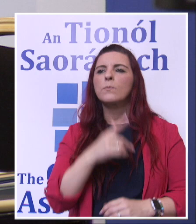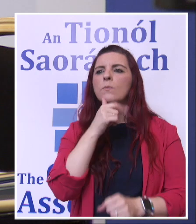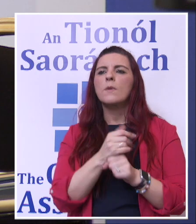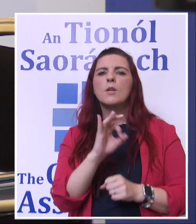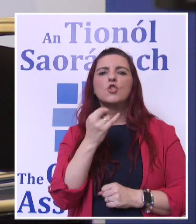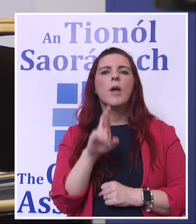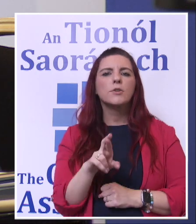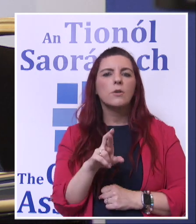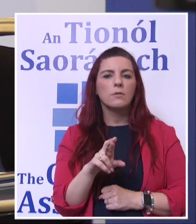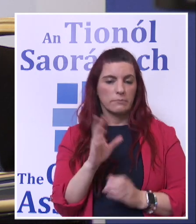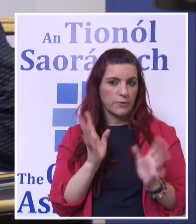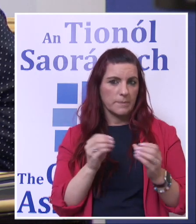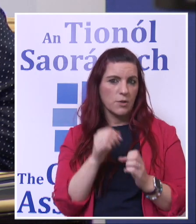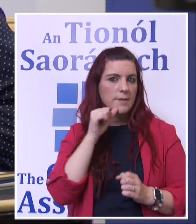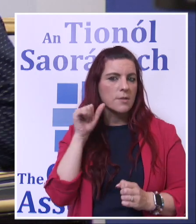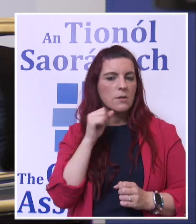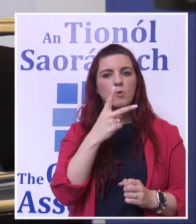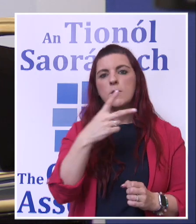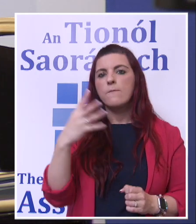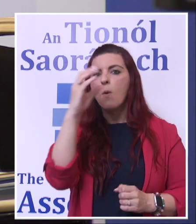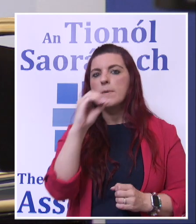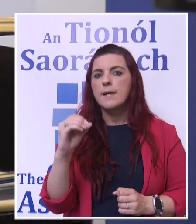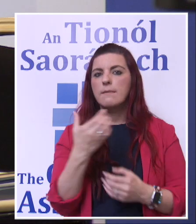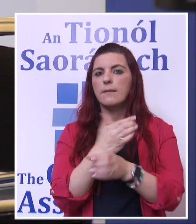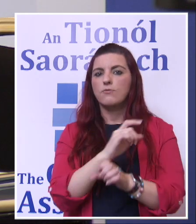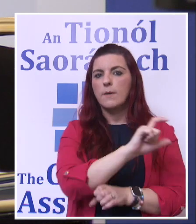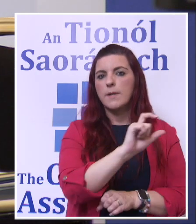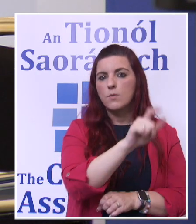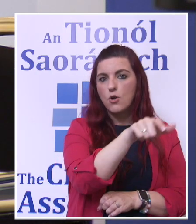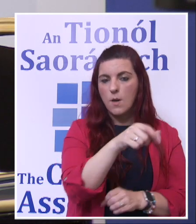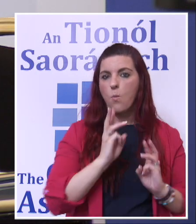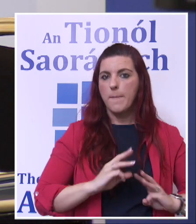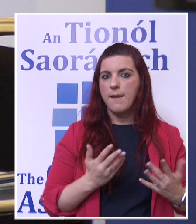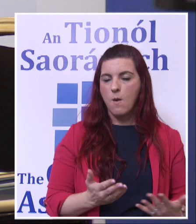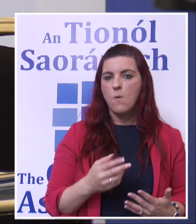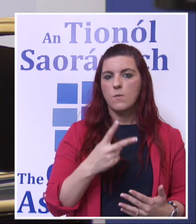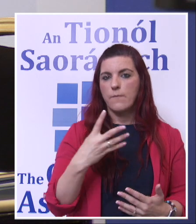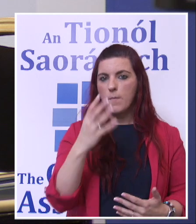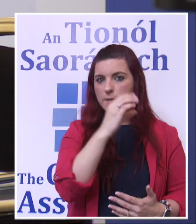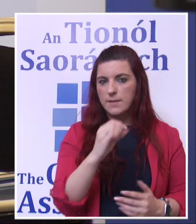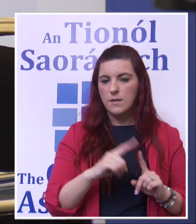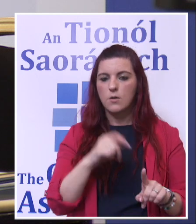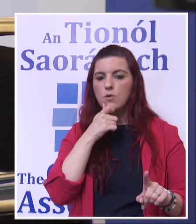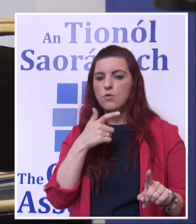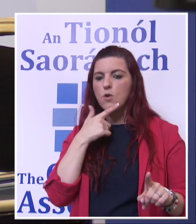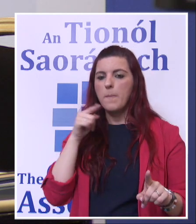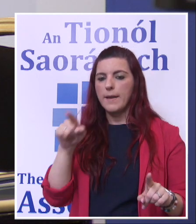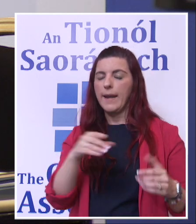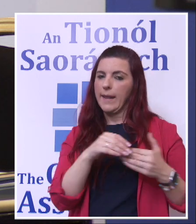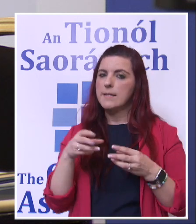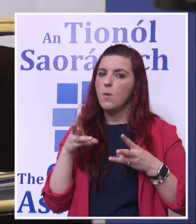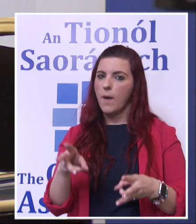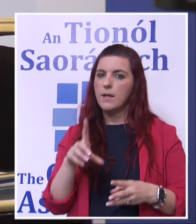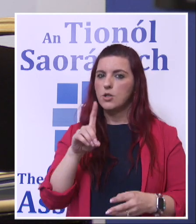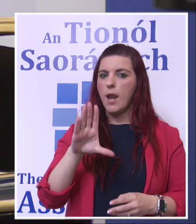specifically, which came up yesterday, 24% of our country's councillors are women. The Dublin authorities lead the way here.